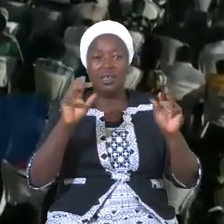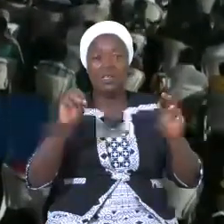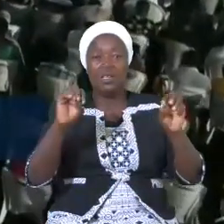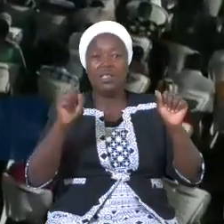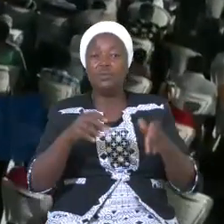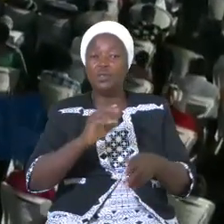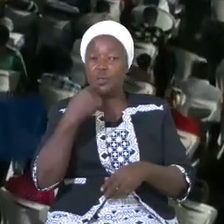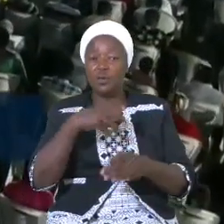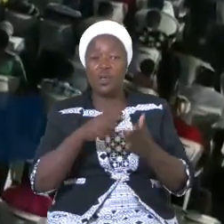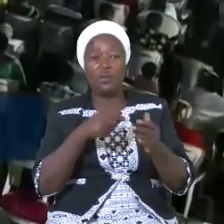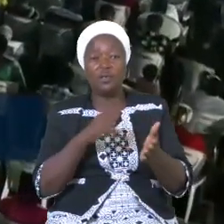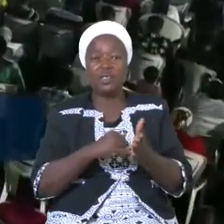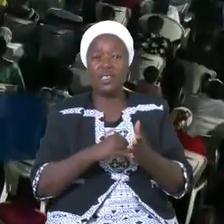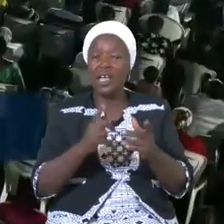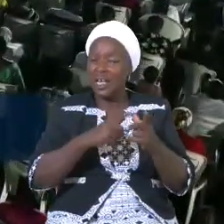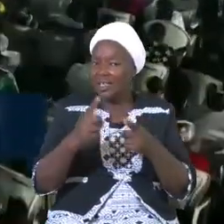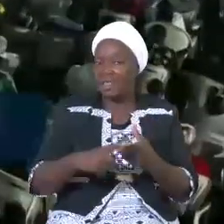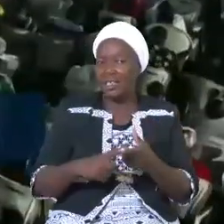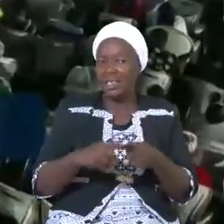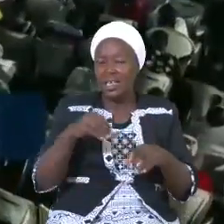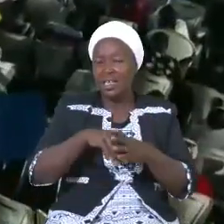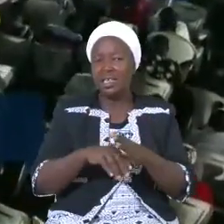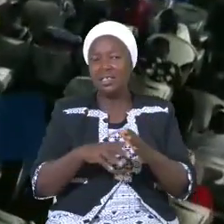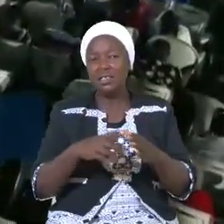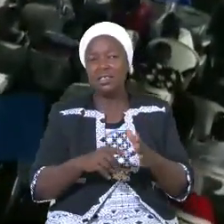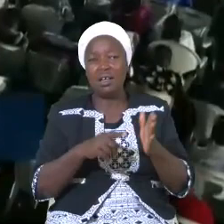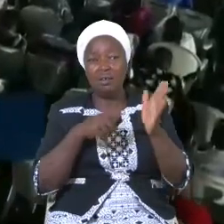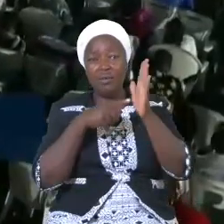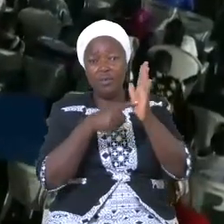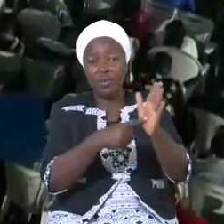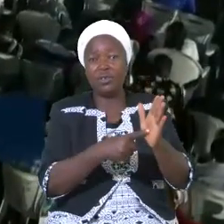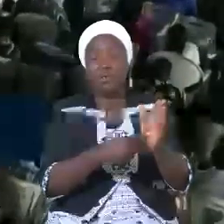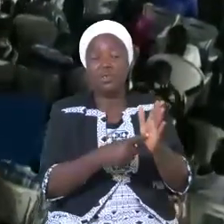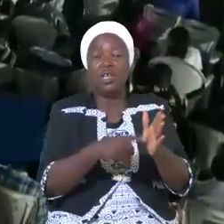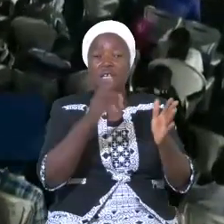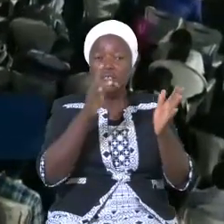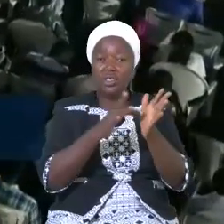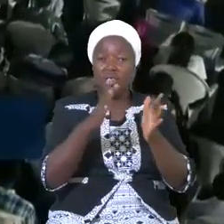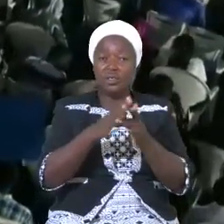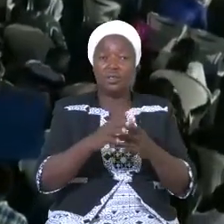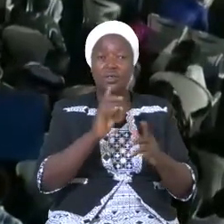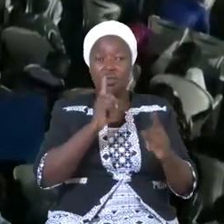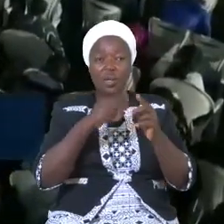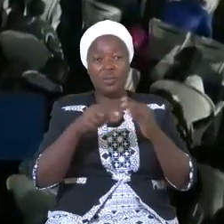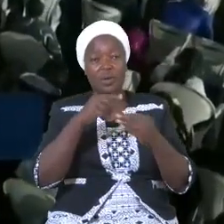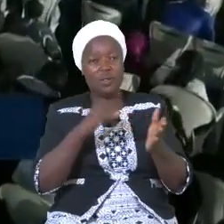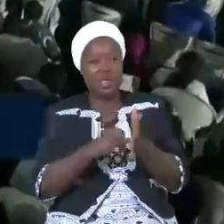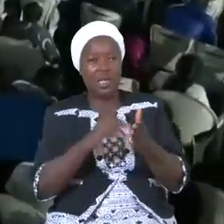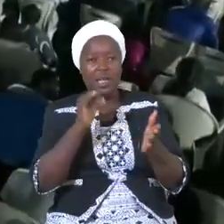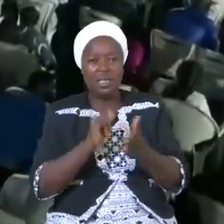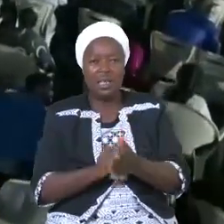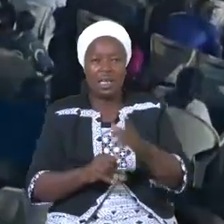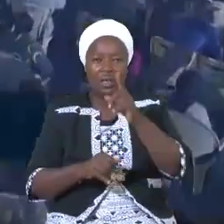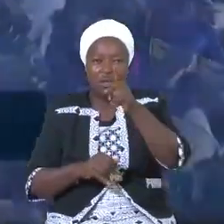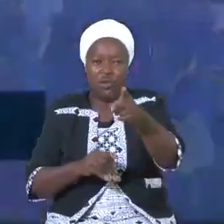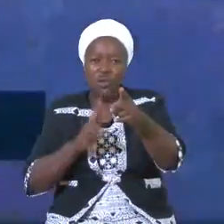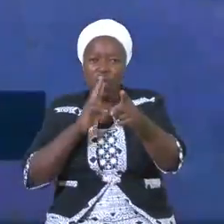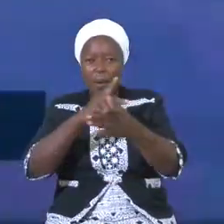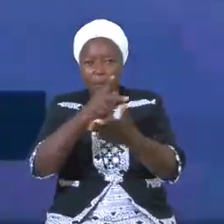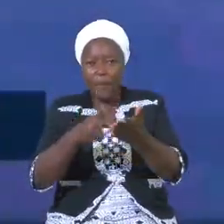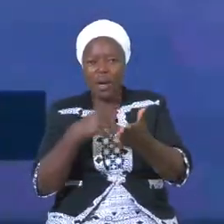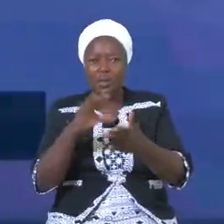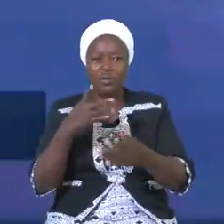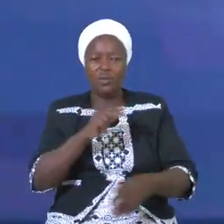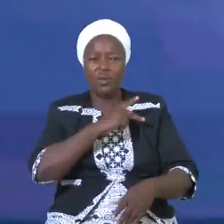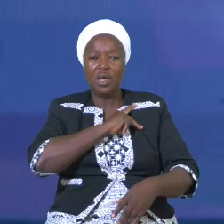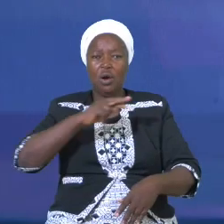then even in revelation jesus spoke about it that you are part of royalty and